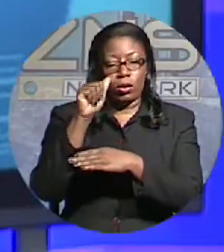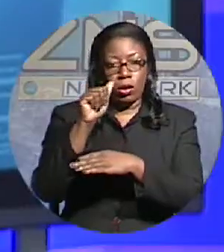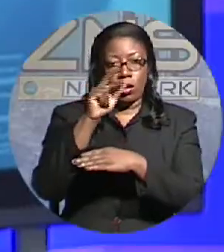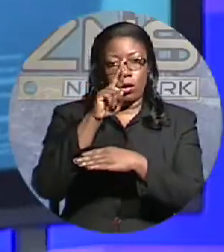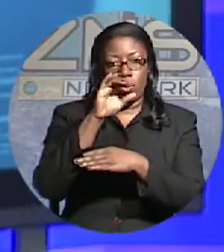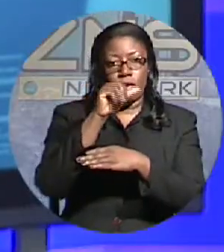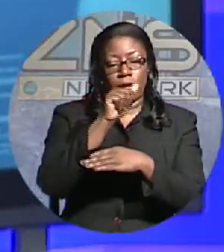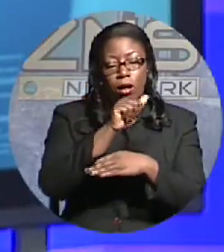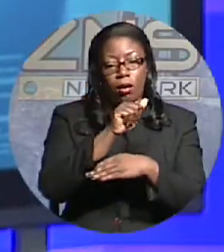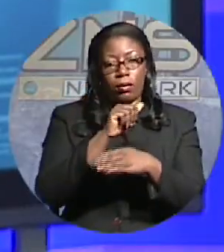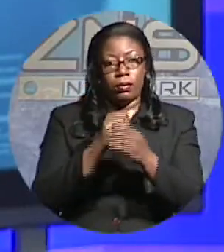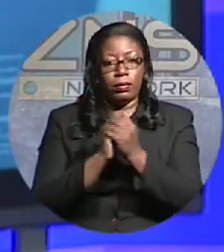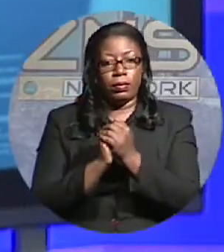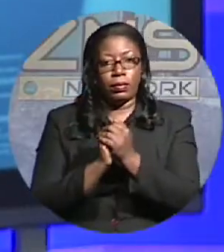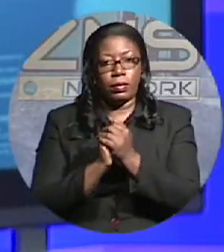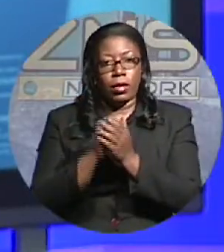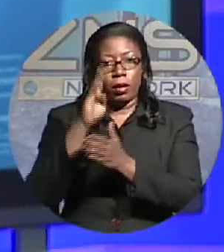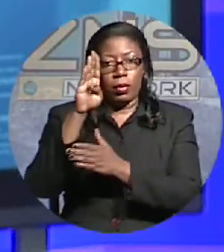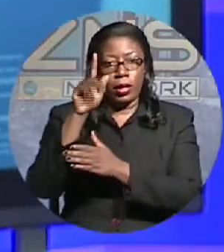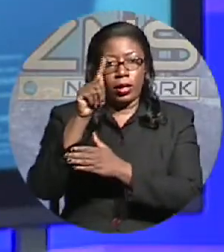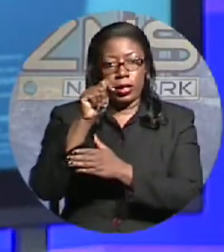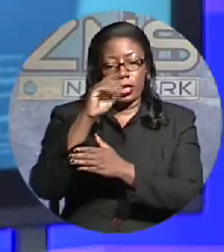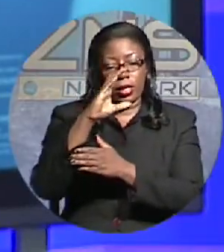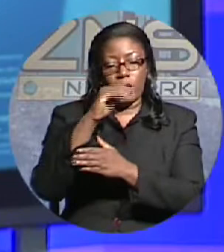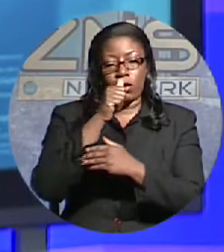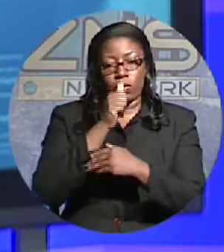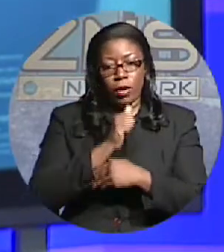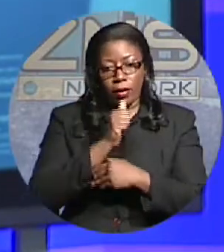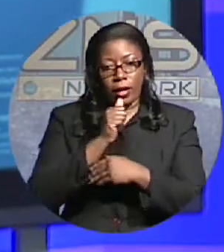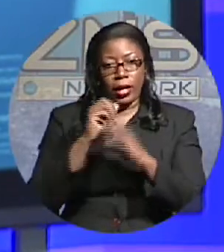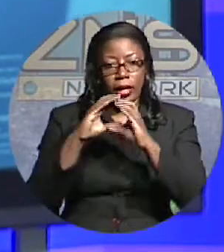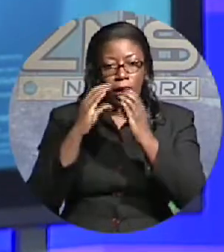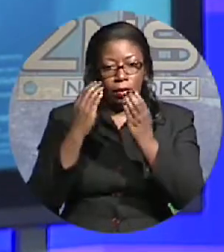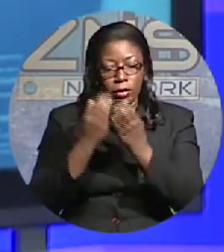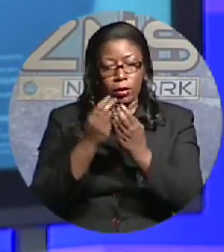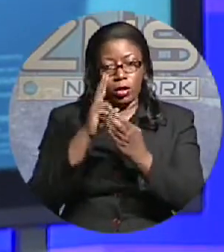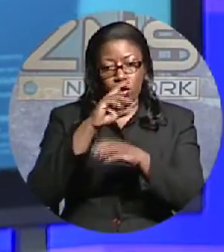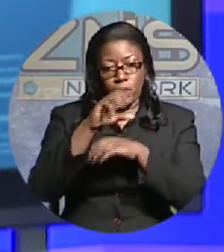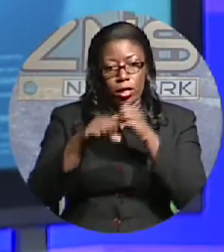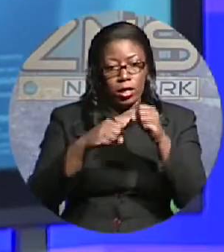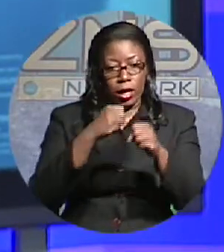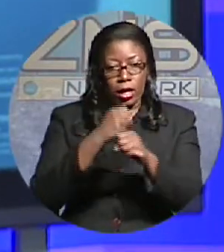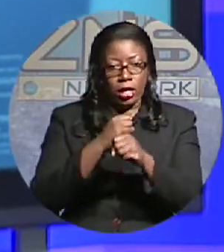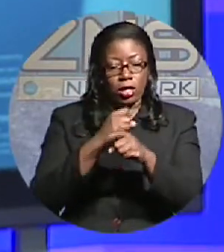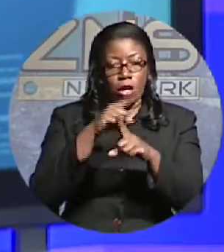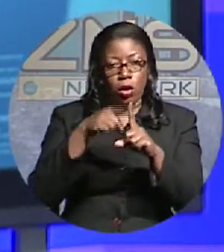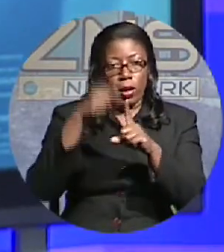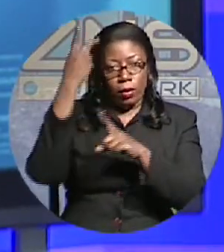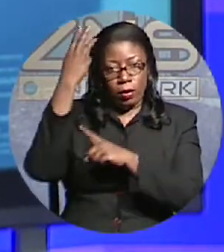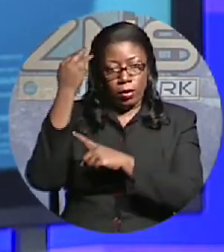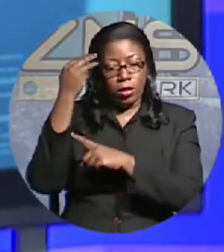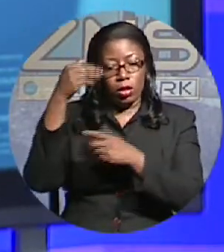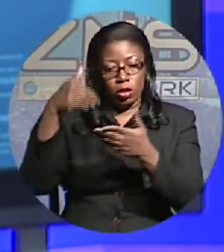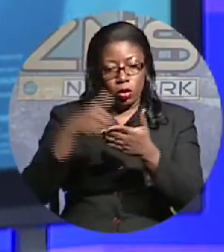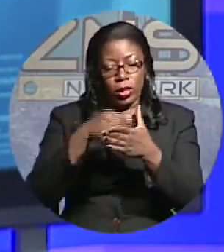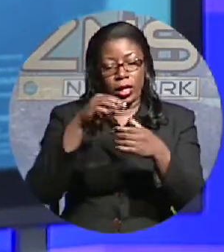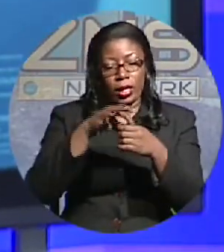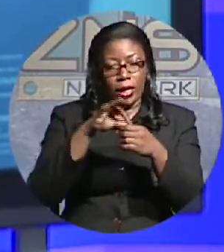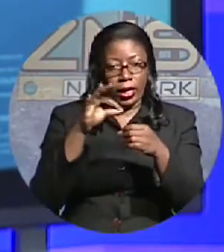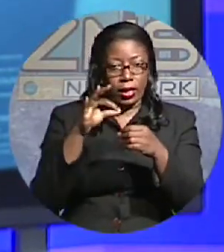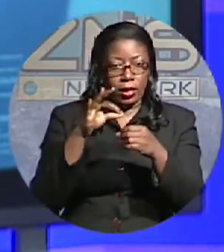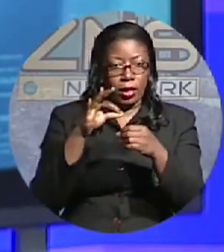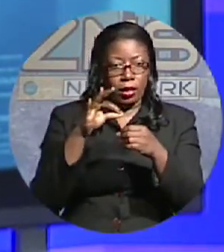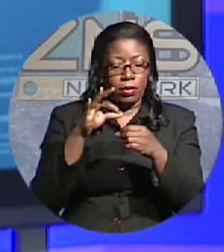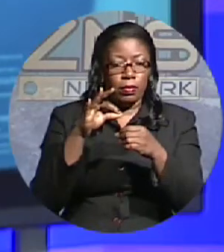News. BTC was a privately held company for barely 2 years when Prime Minister Christie's newly elected